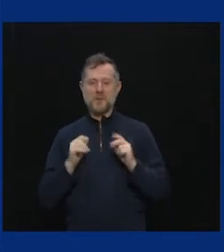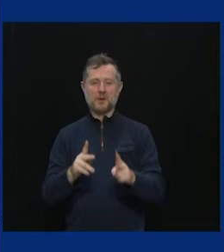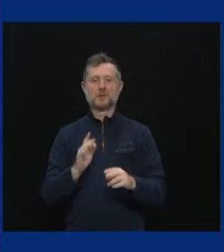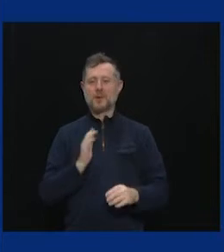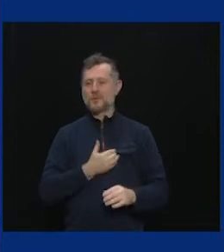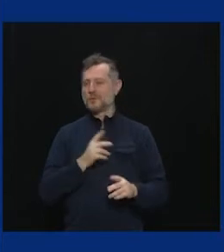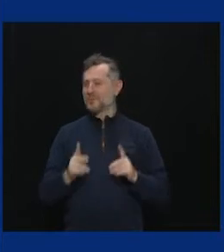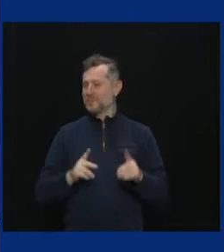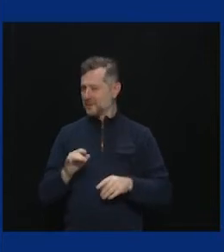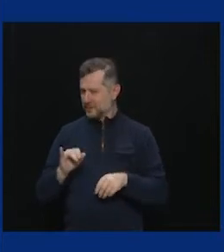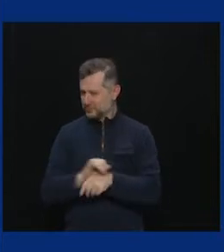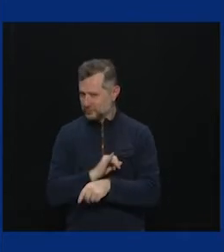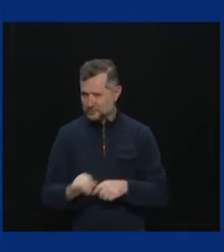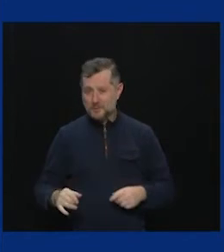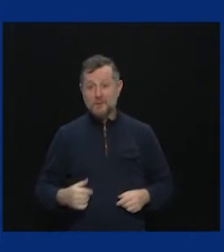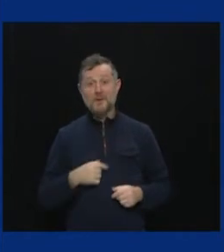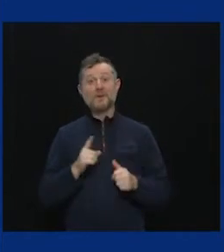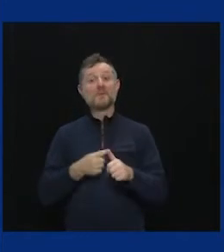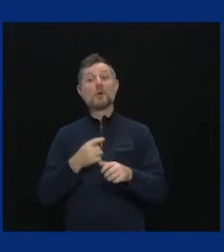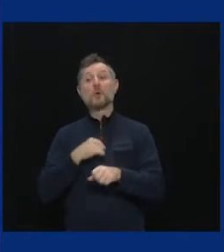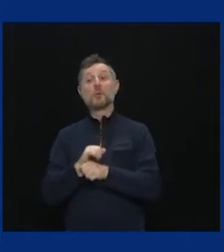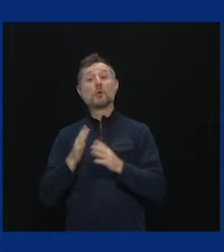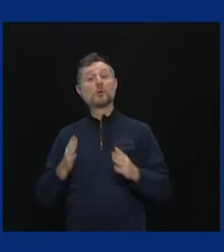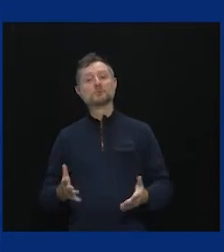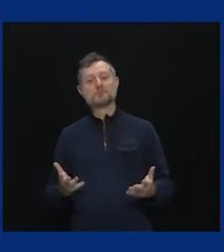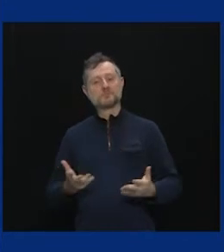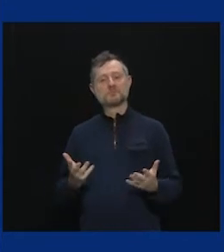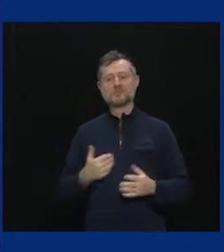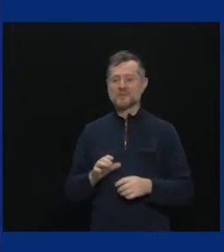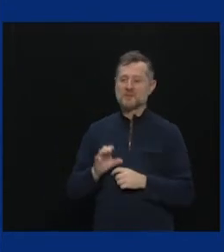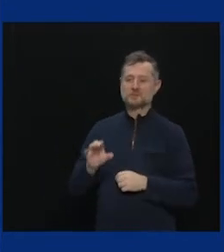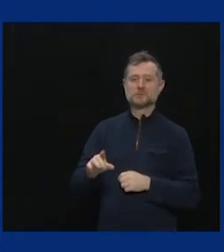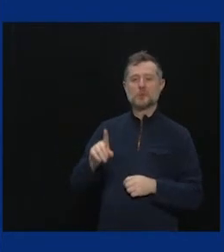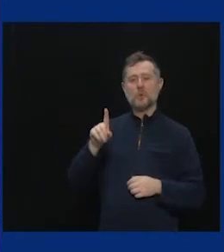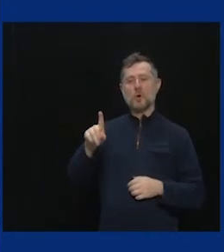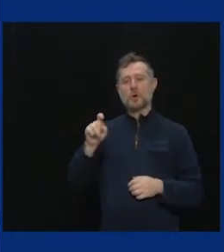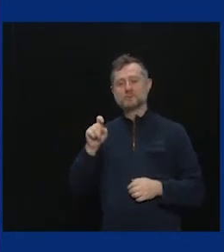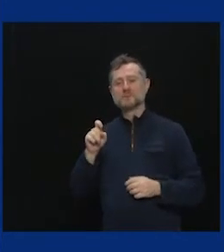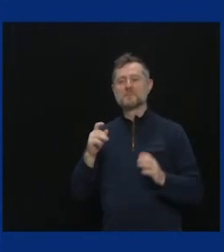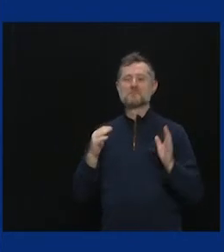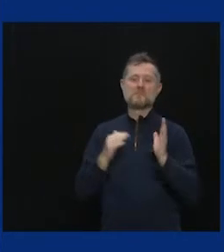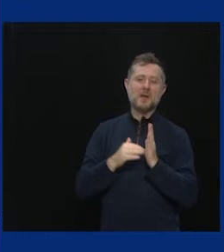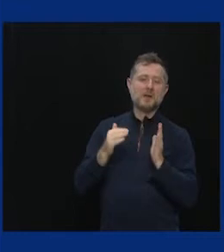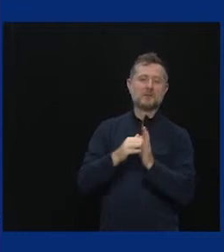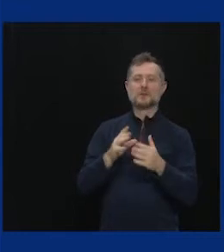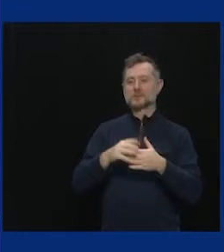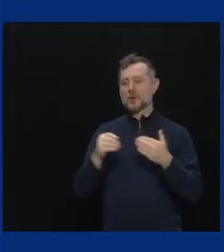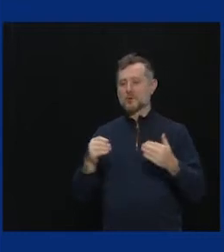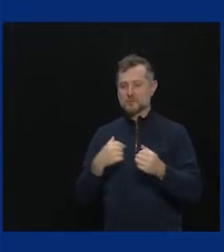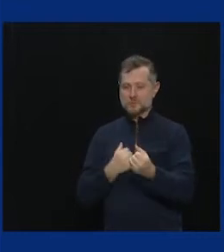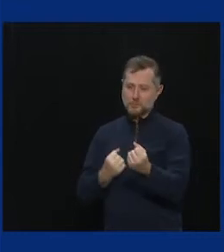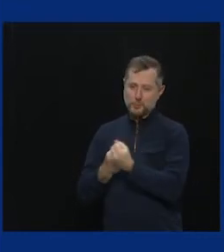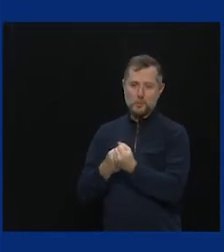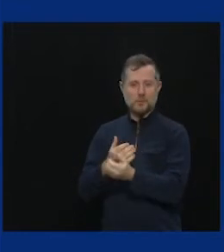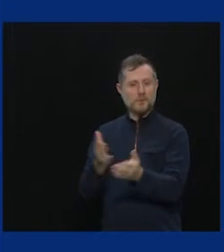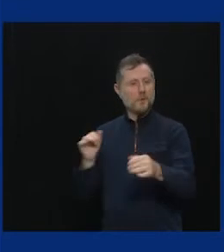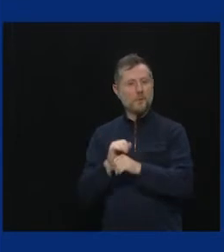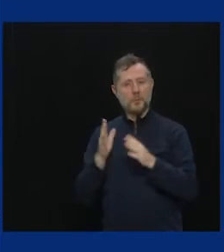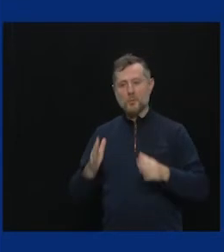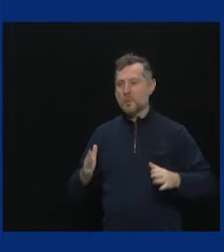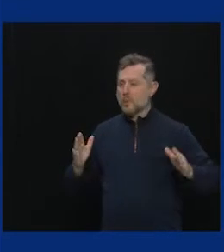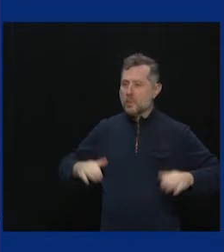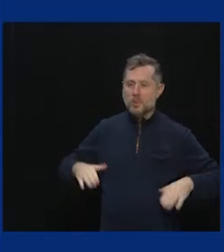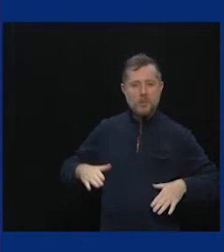all, let's talk about those workers. We're allocating $100 million to support the workers who've been not able to come back or are not